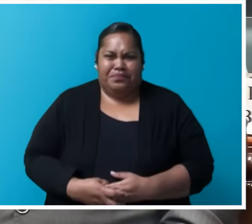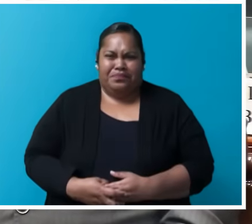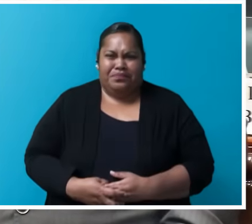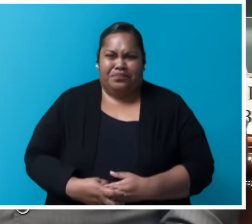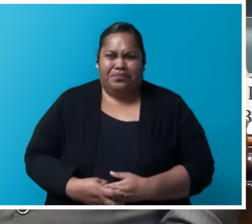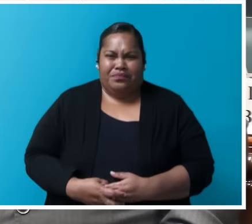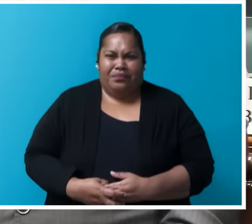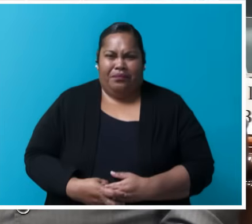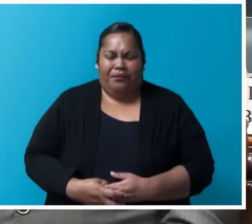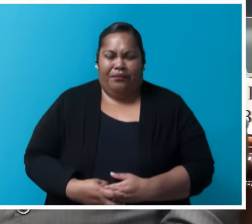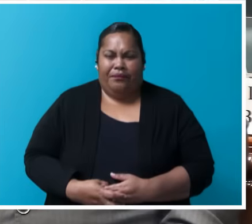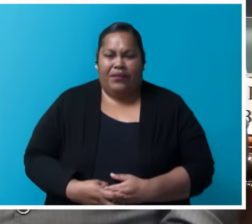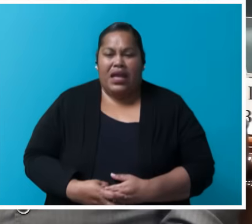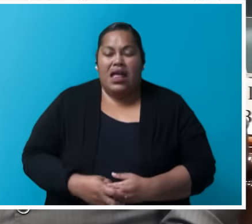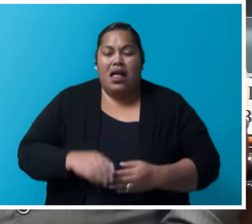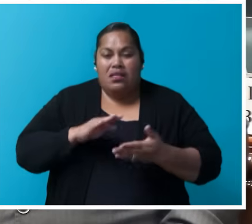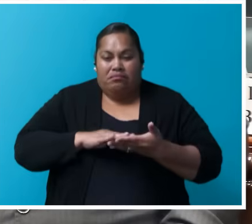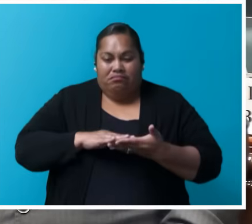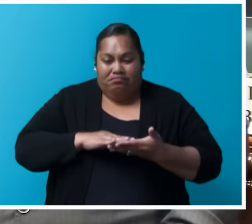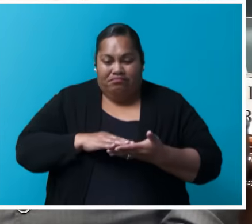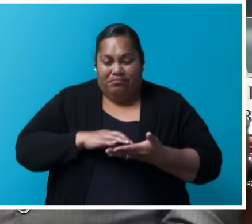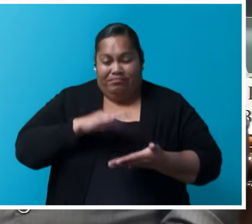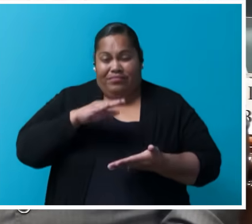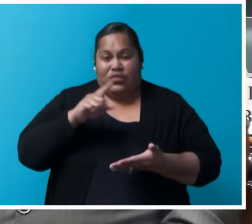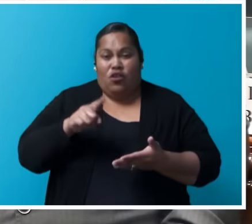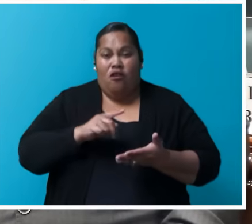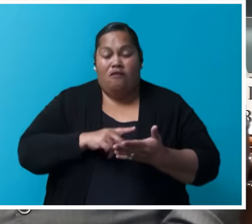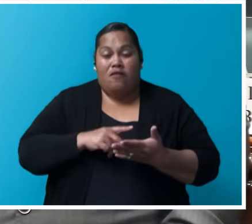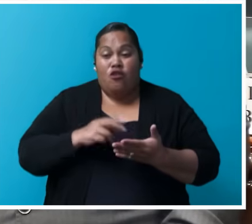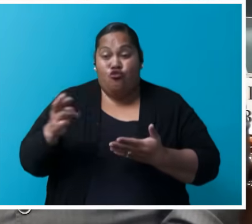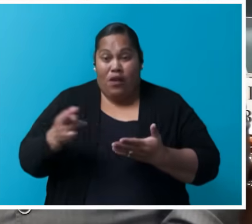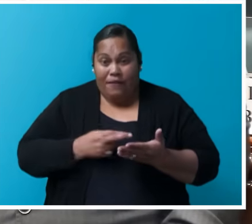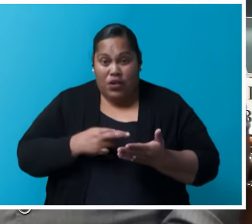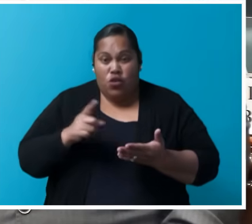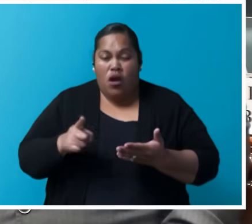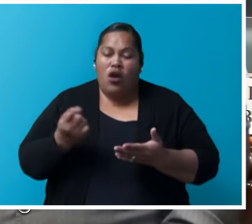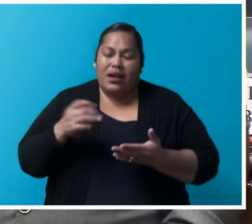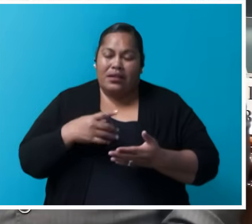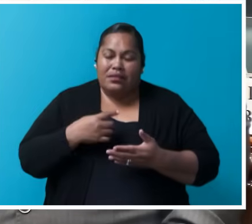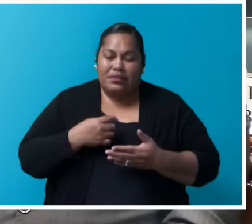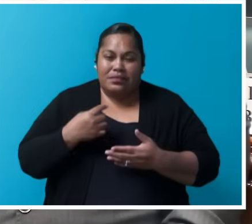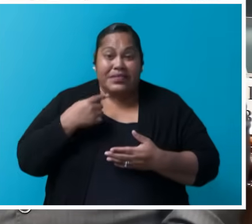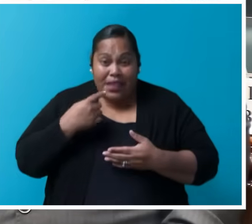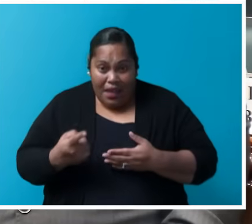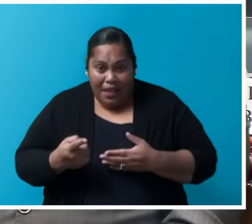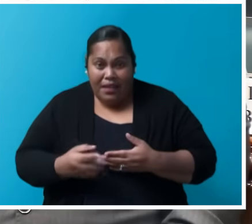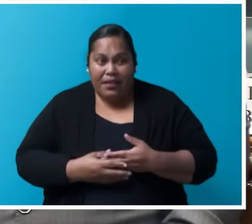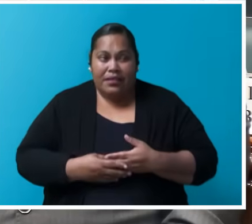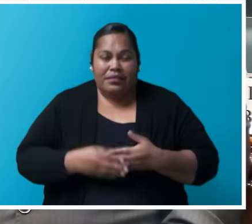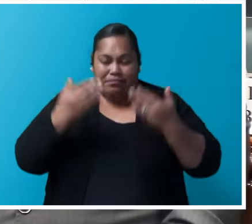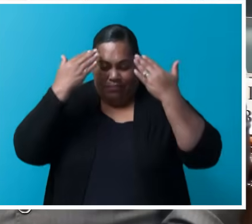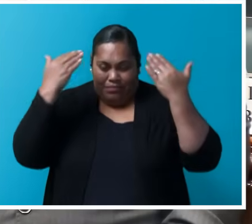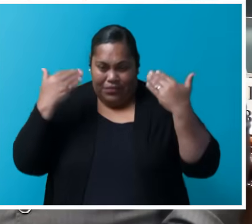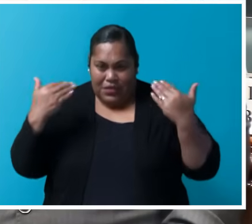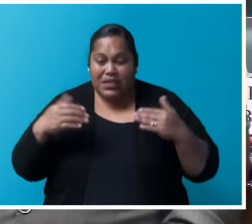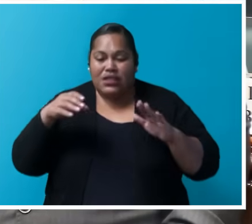The increase in expenditure revenue support is targeted towards, as I said, Mr. Speaker, to ease the cost of